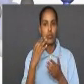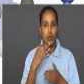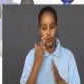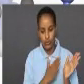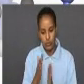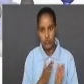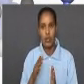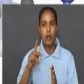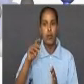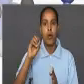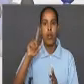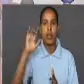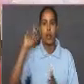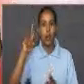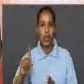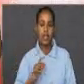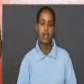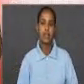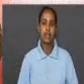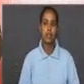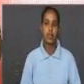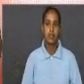produce polypropylene.